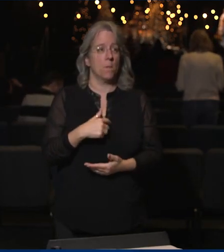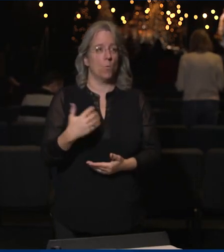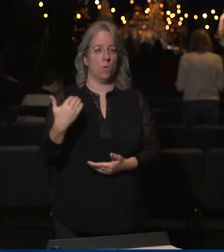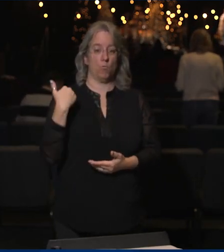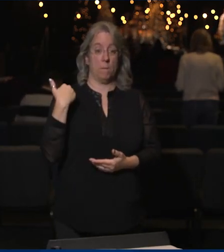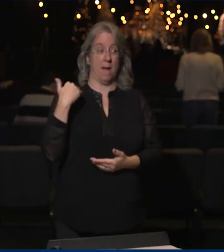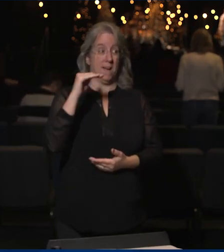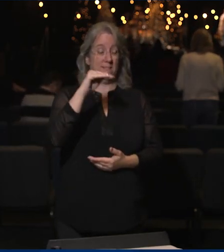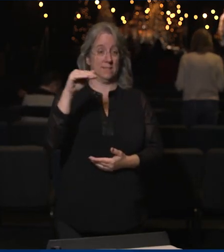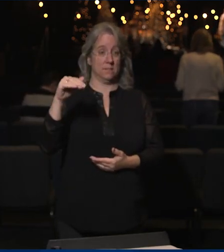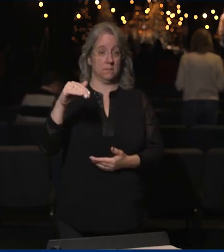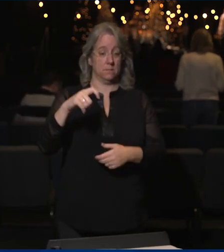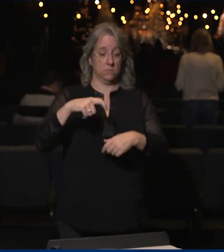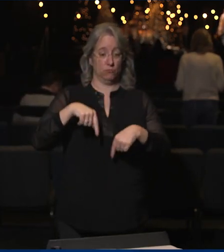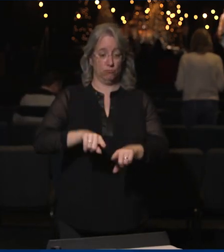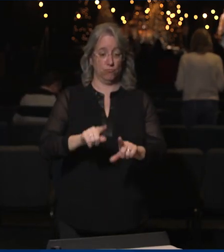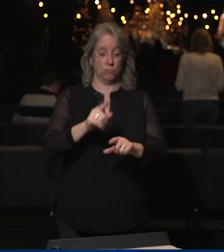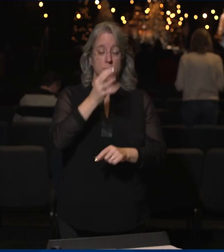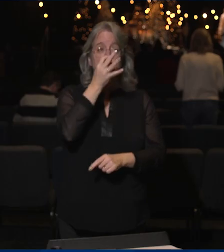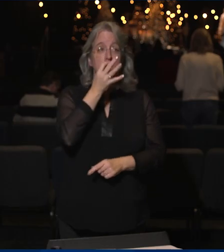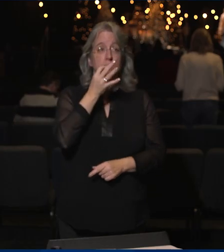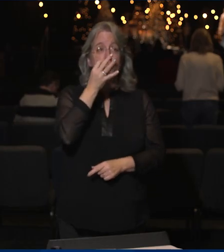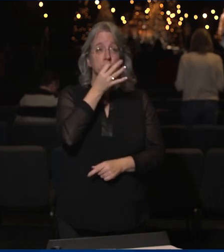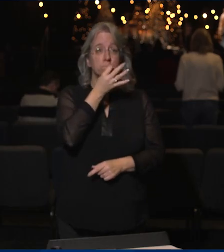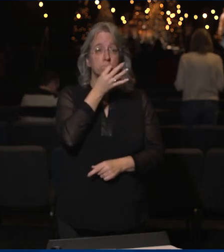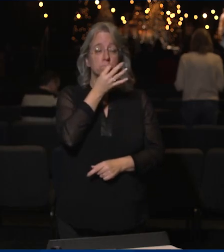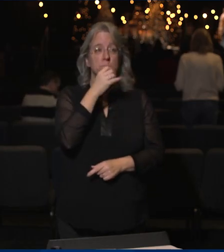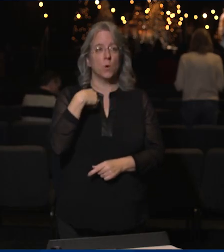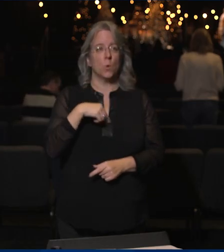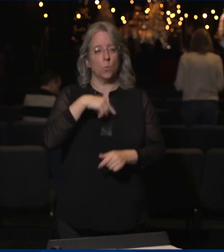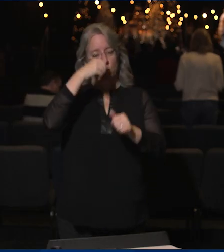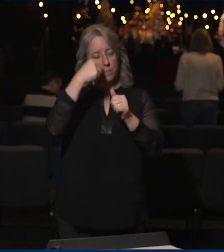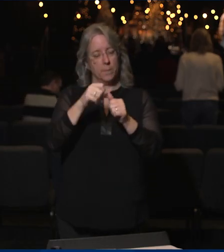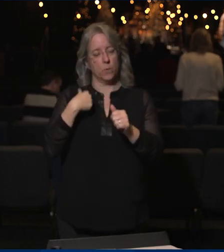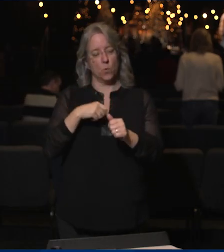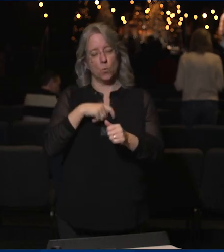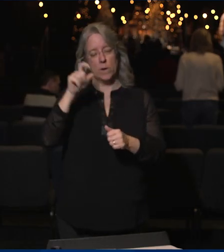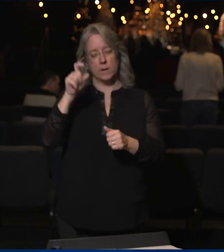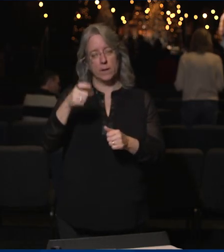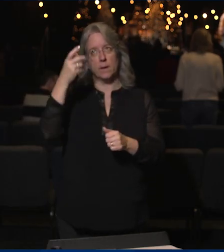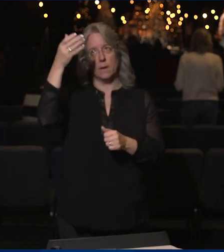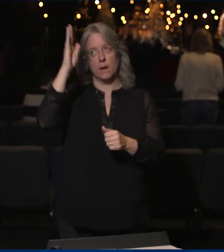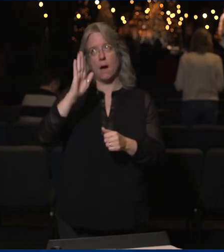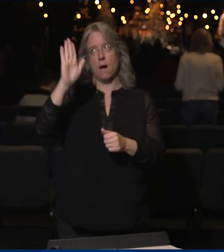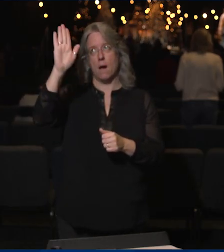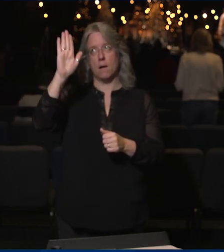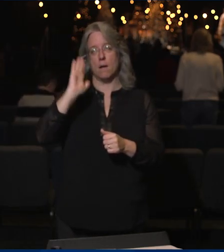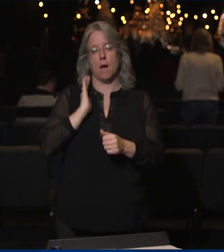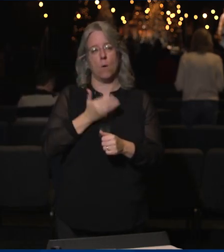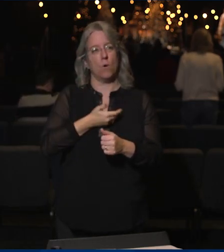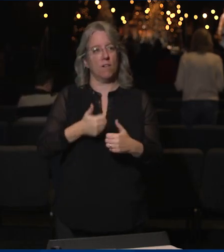this time of communion that we need God in our lives.